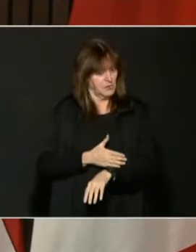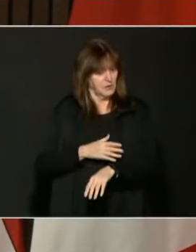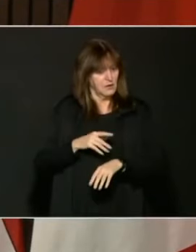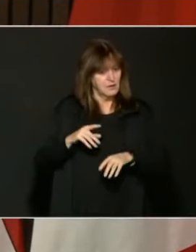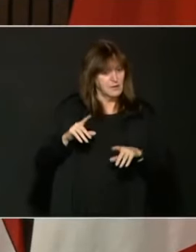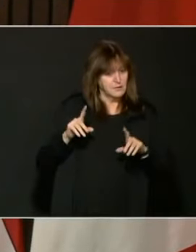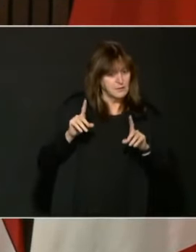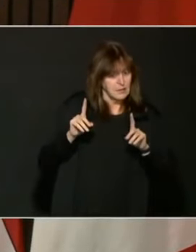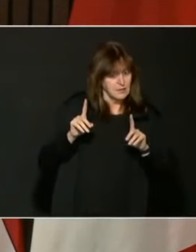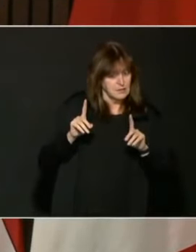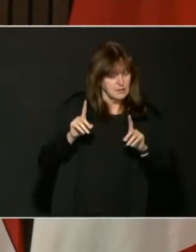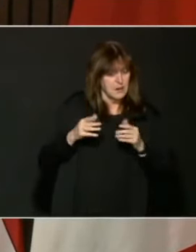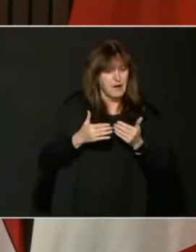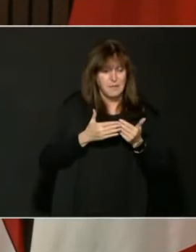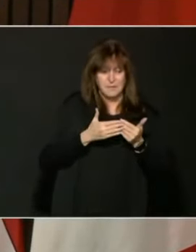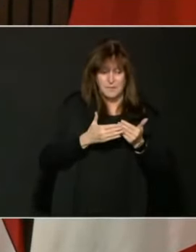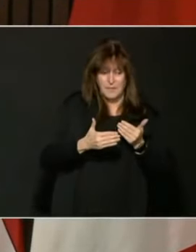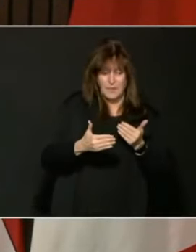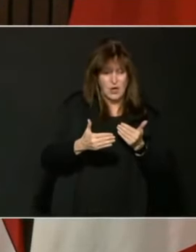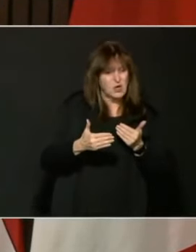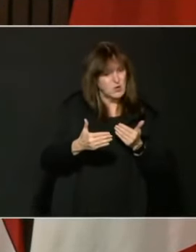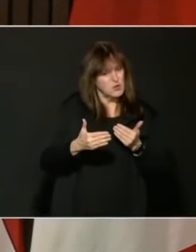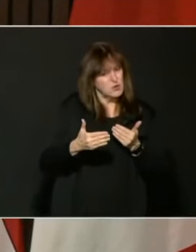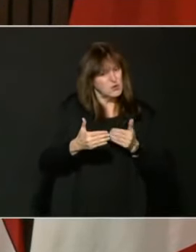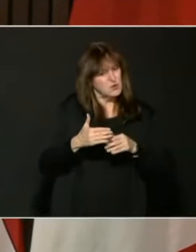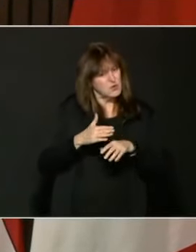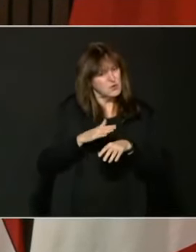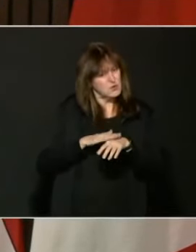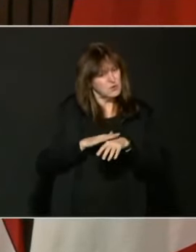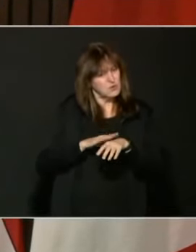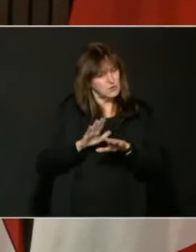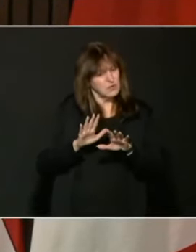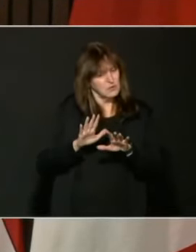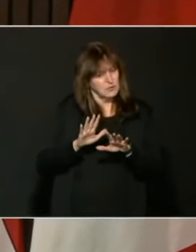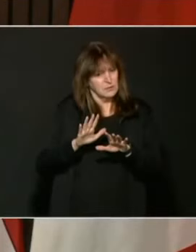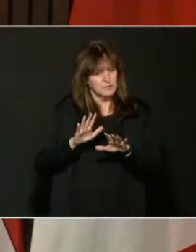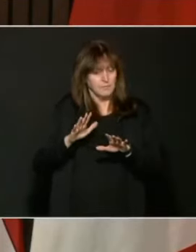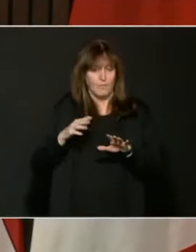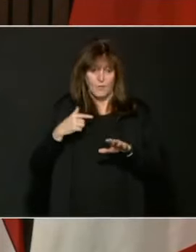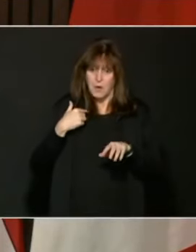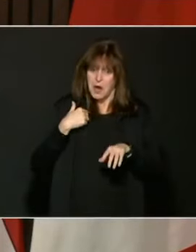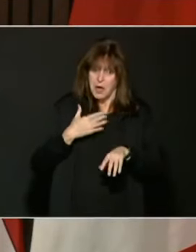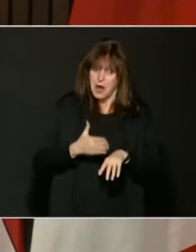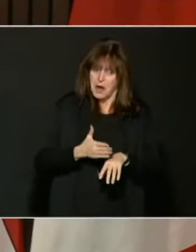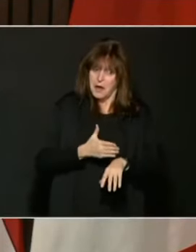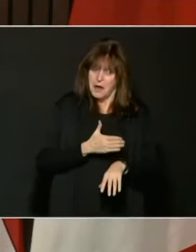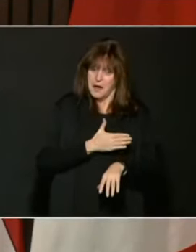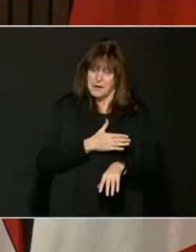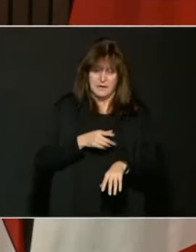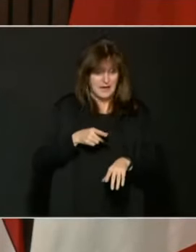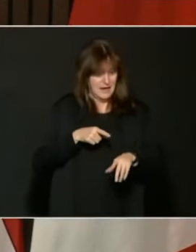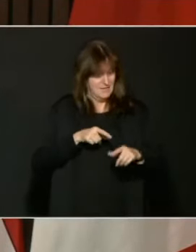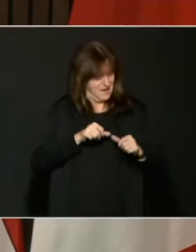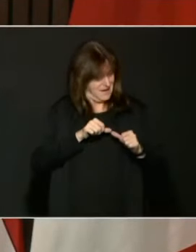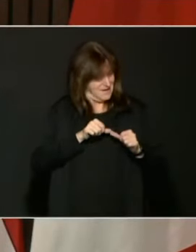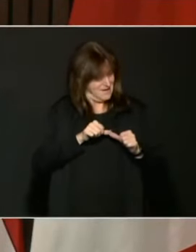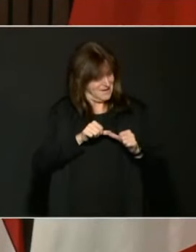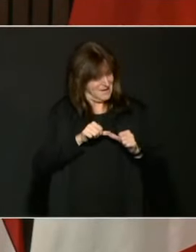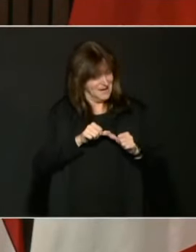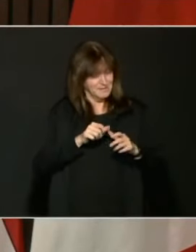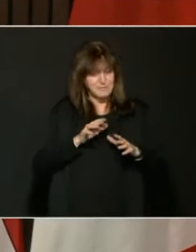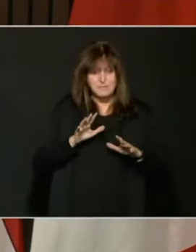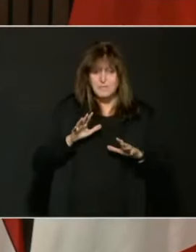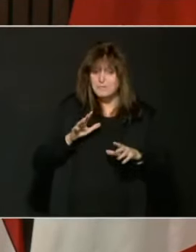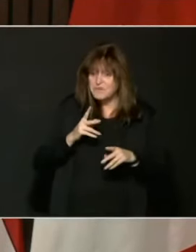now. If we are very careful, we can imagine a much better summer. And a better summer is the payoff from the